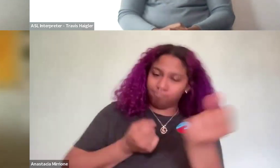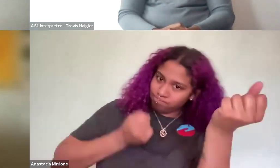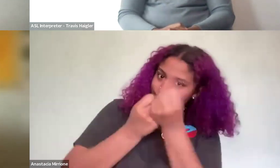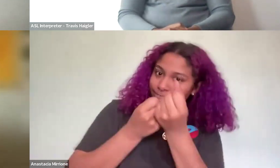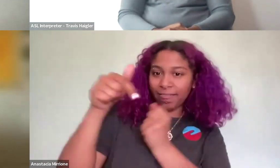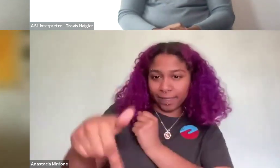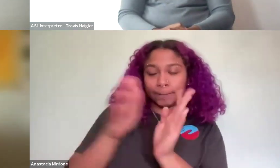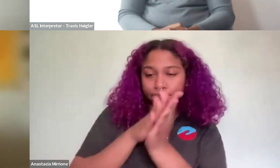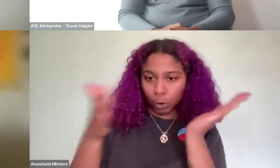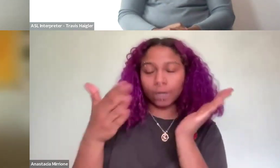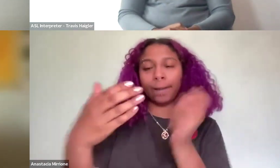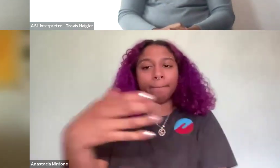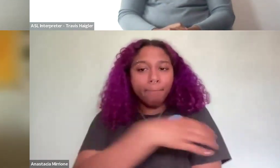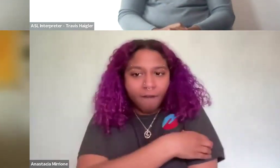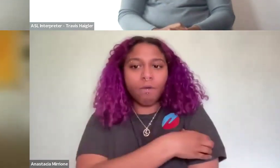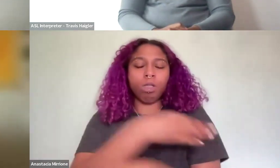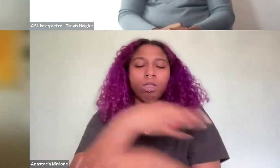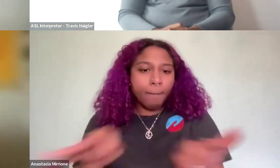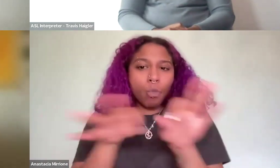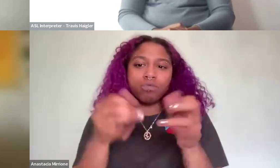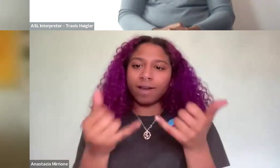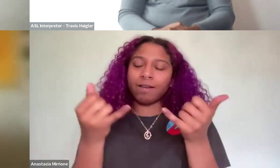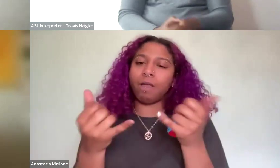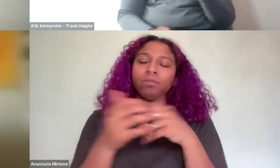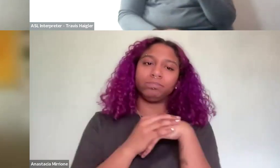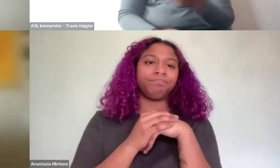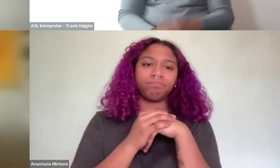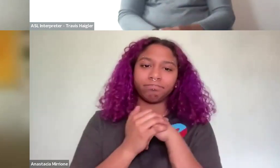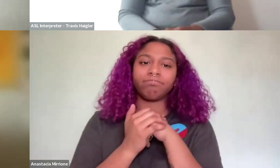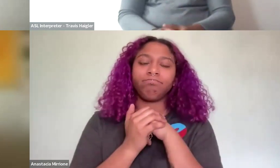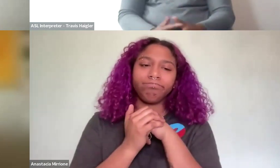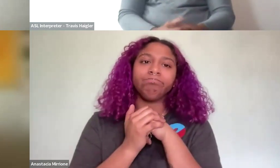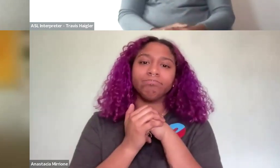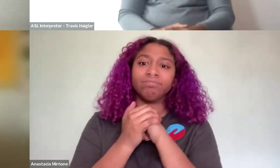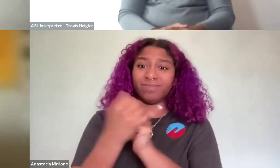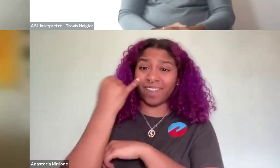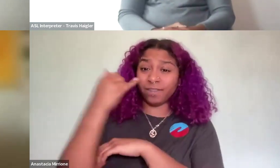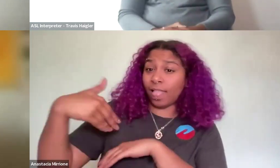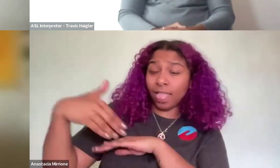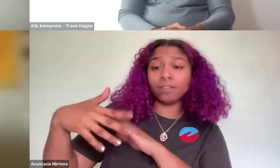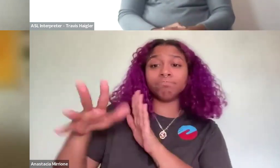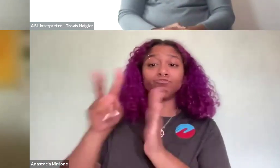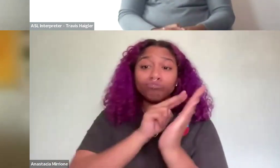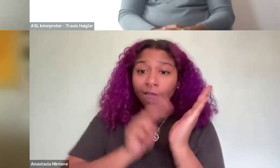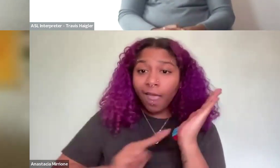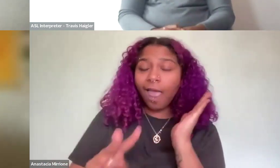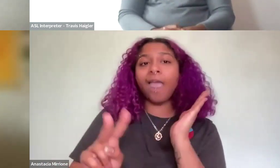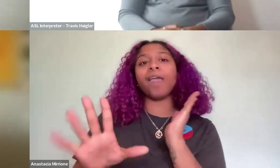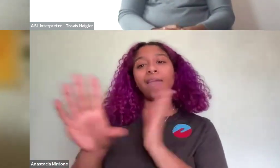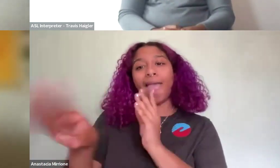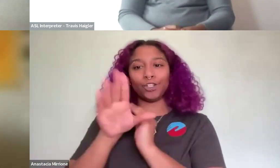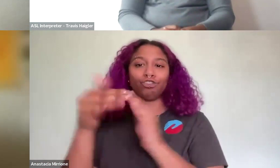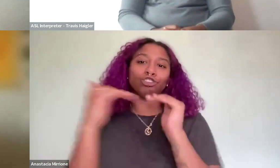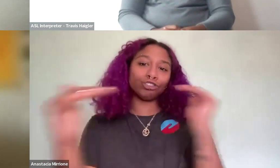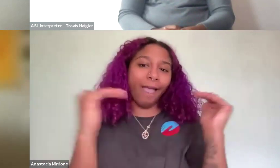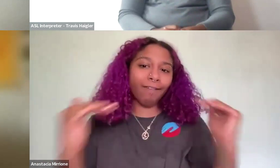as powerful. It reads so beautifully still. So Thank you. if you haven't checked it out, definitely make sure it's on your shelves. Make sure it's available to